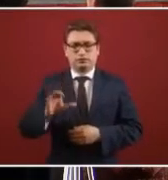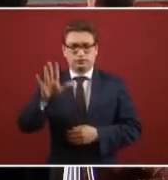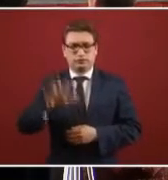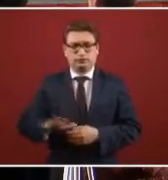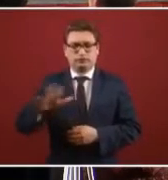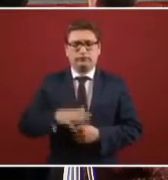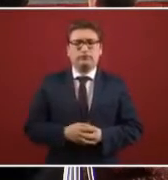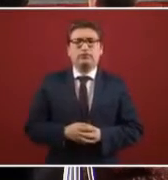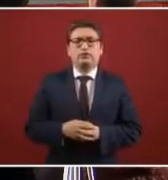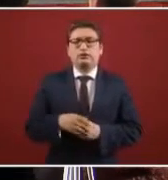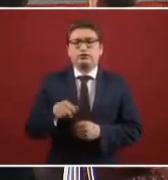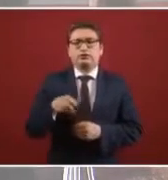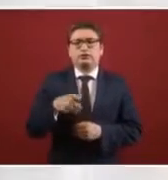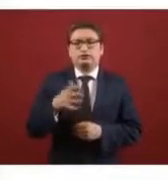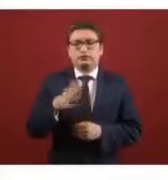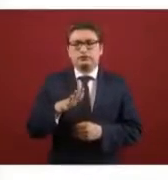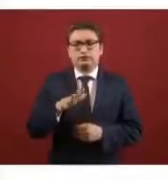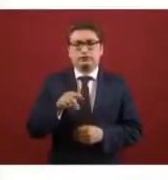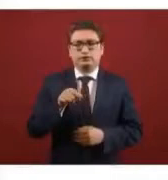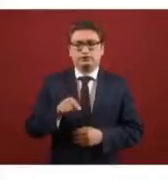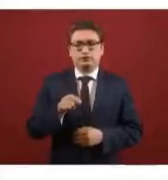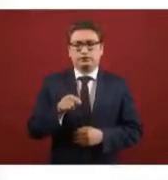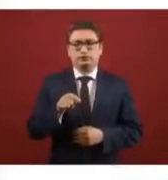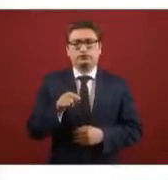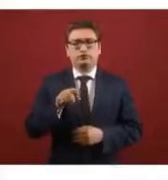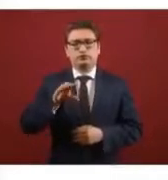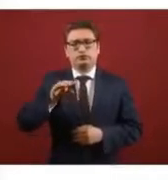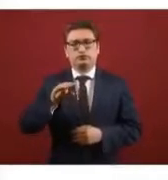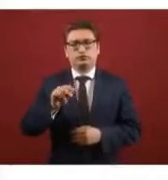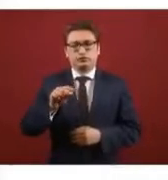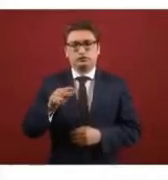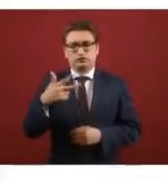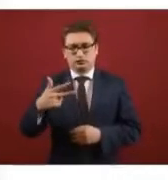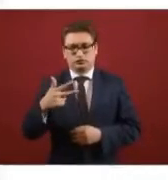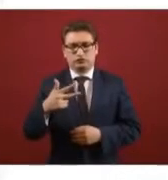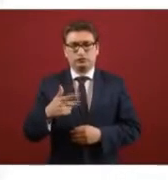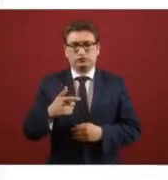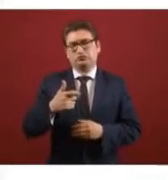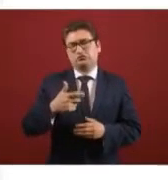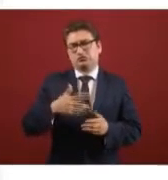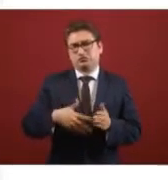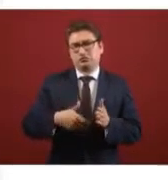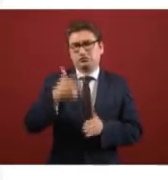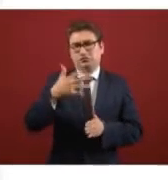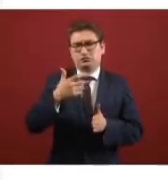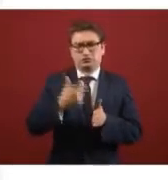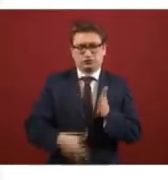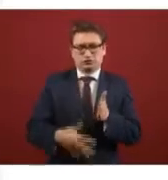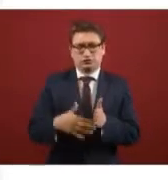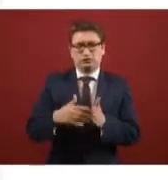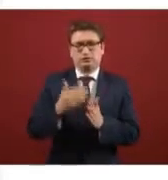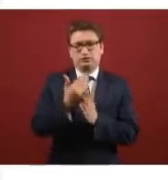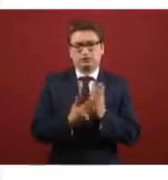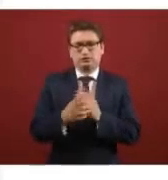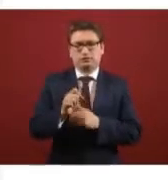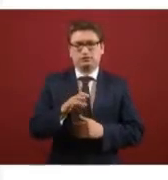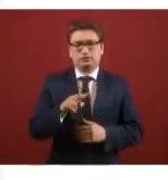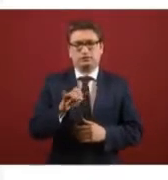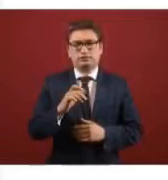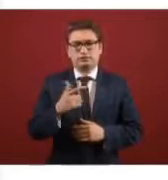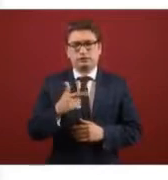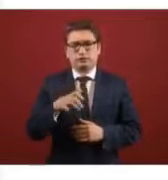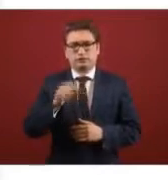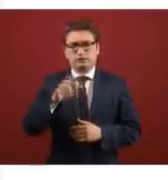un margen de 5 pesos you can 88 see the centavos por prices litro, there. mientras que el más económico está en Servigas, en